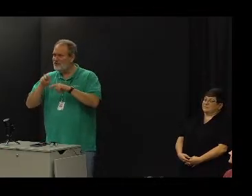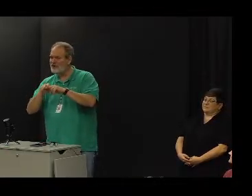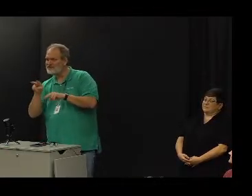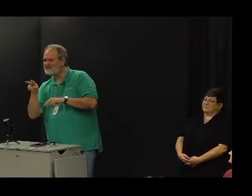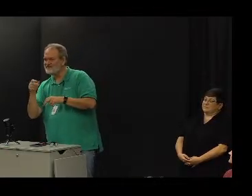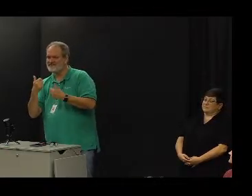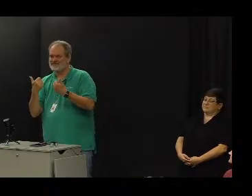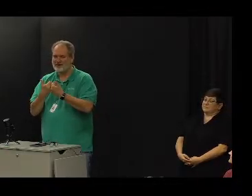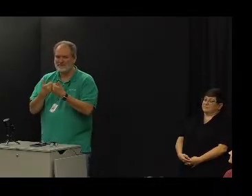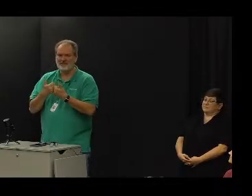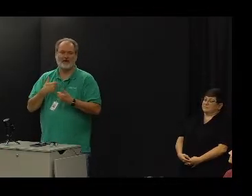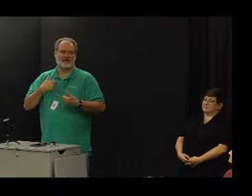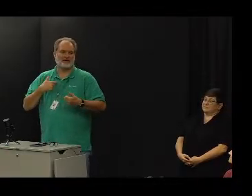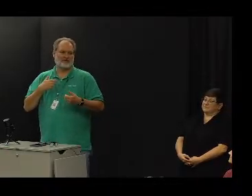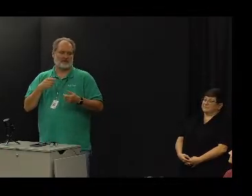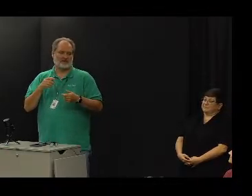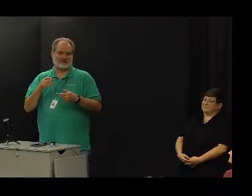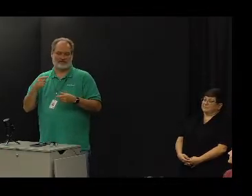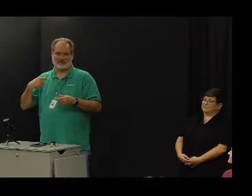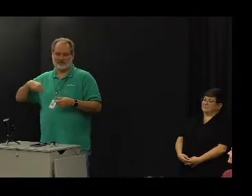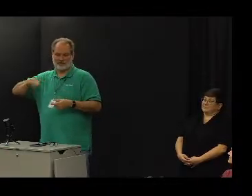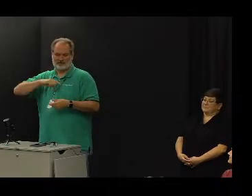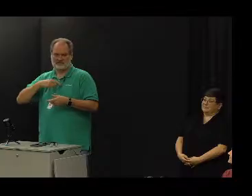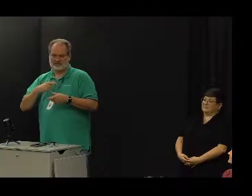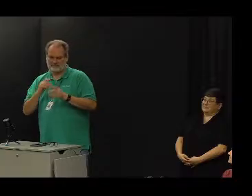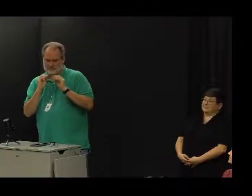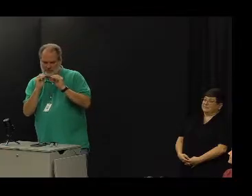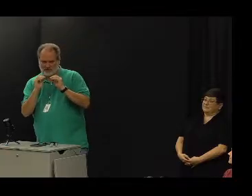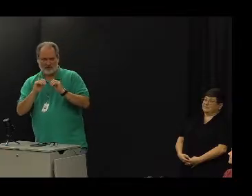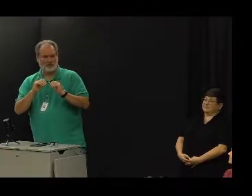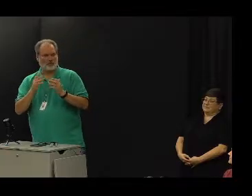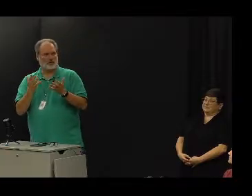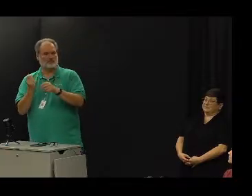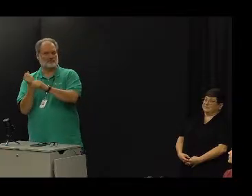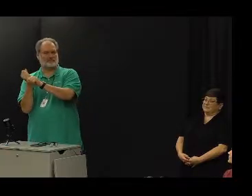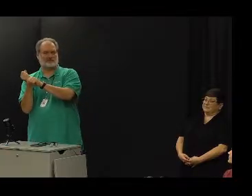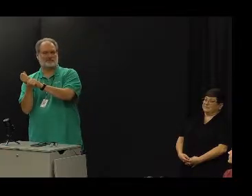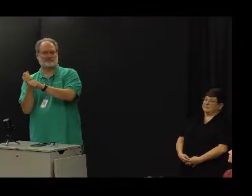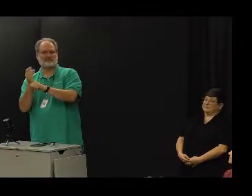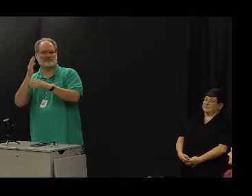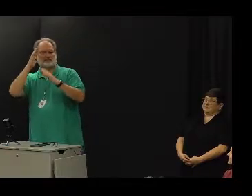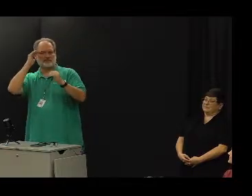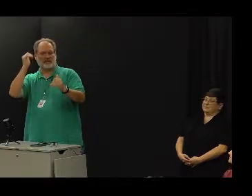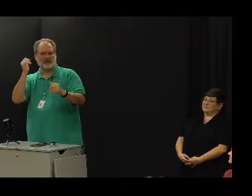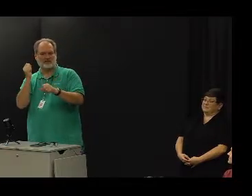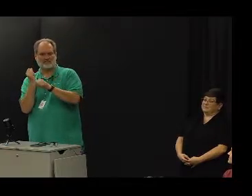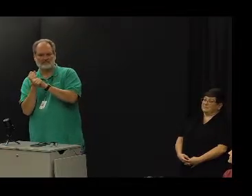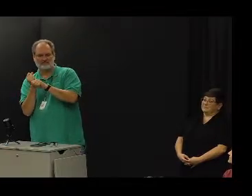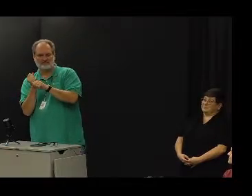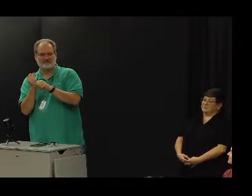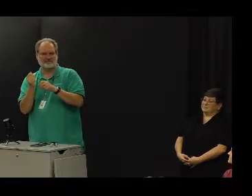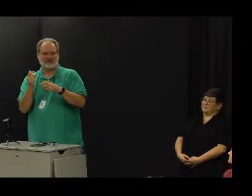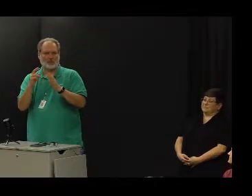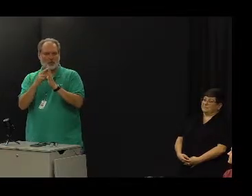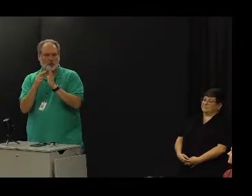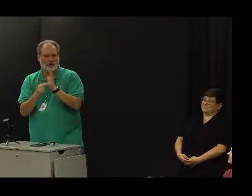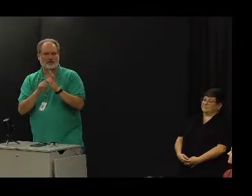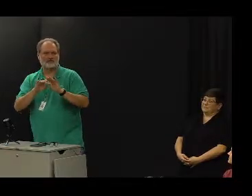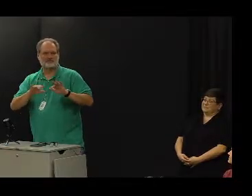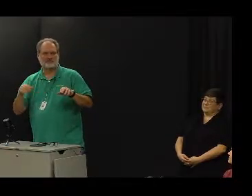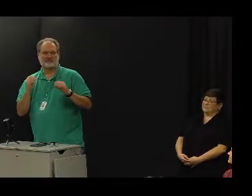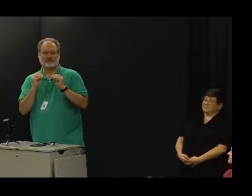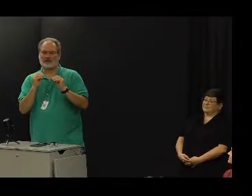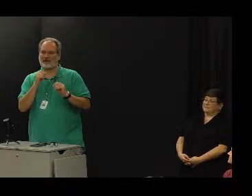the students. Some of them were thrilled just getting to sit in such a fancy place and watch the game, and we were able to teach some of the